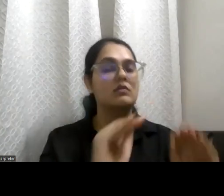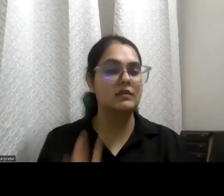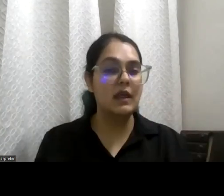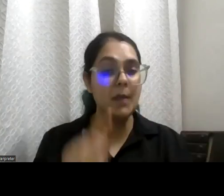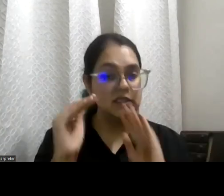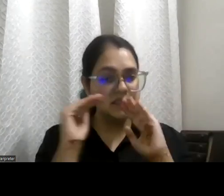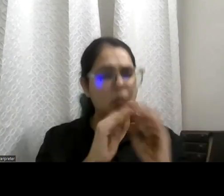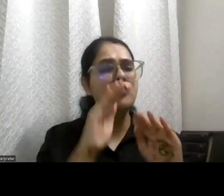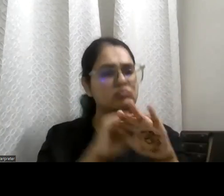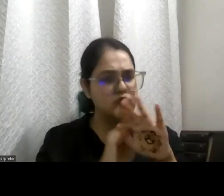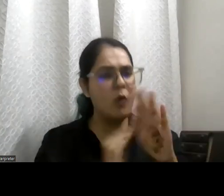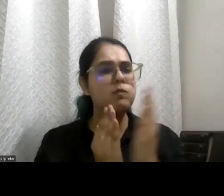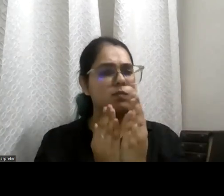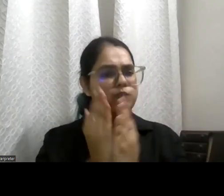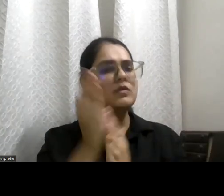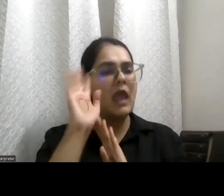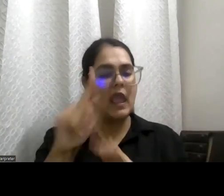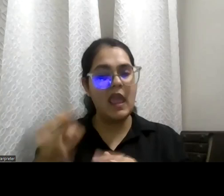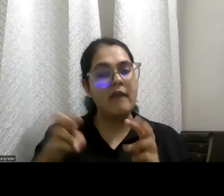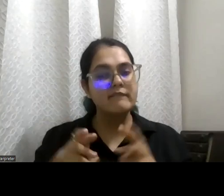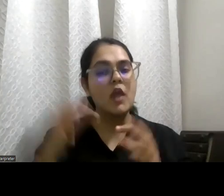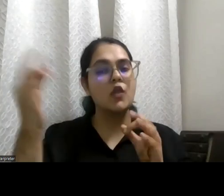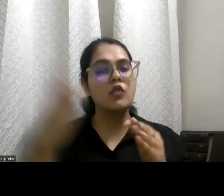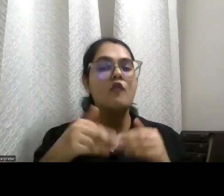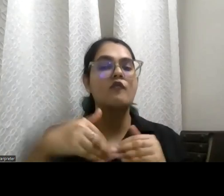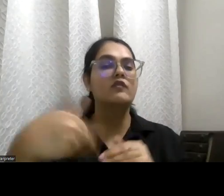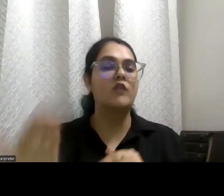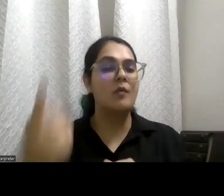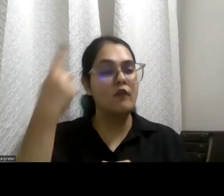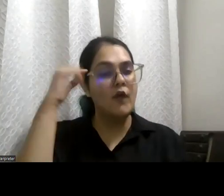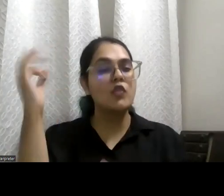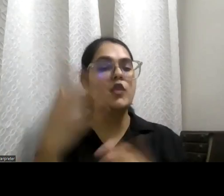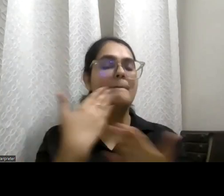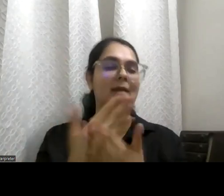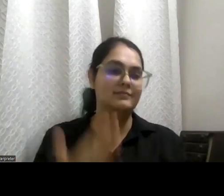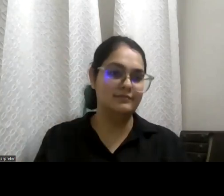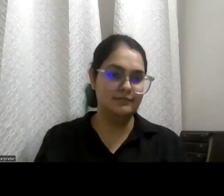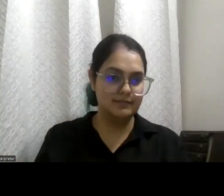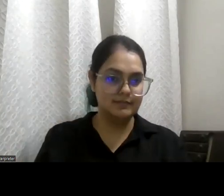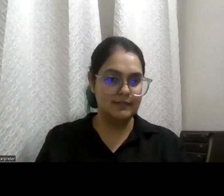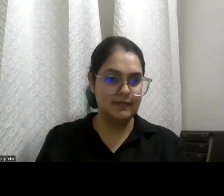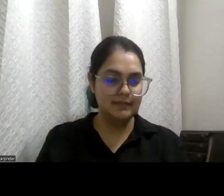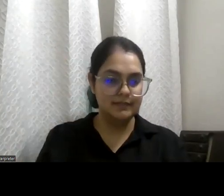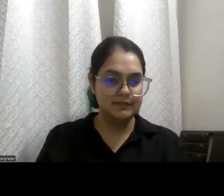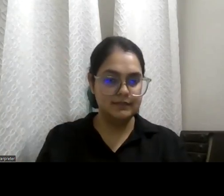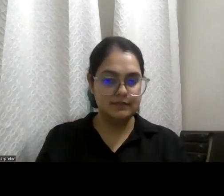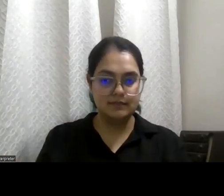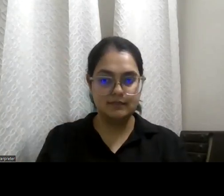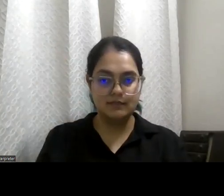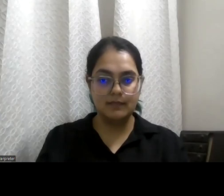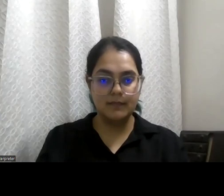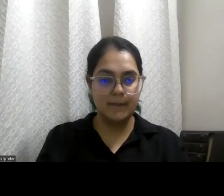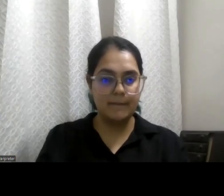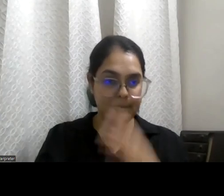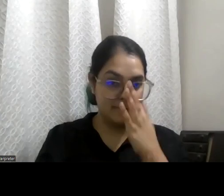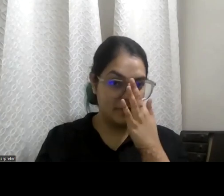slowly evolving, and that is the way forward for increasing the participation. Now, I think in my introduction, I was,